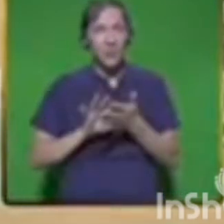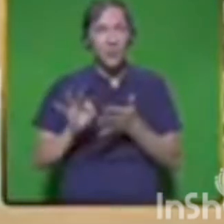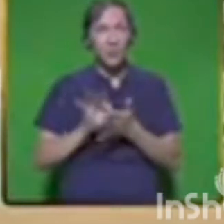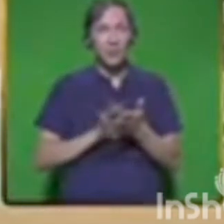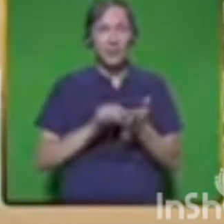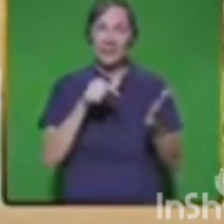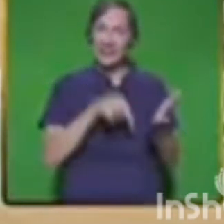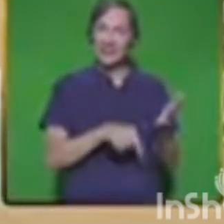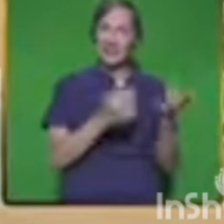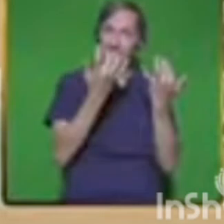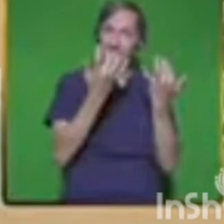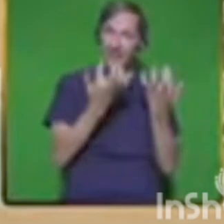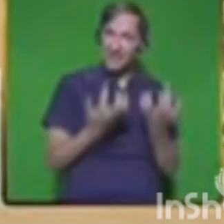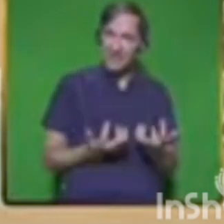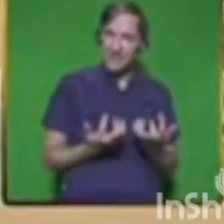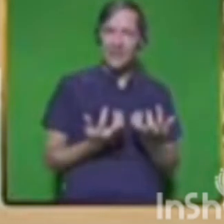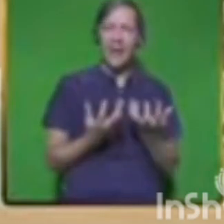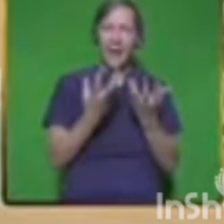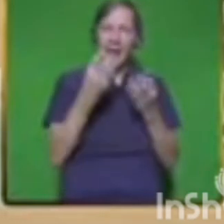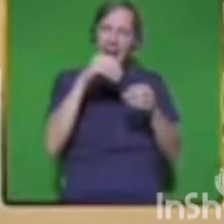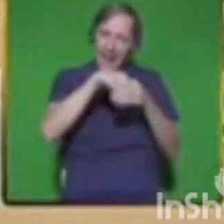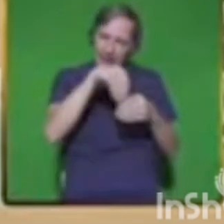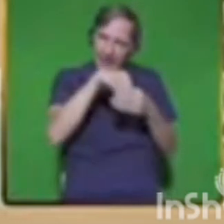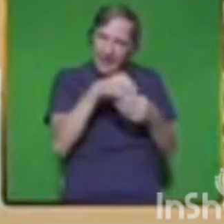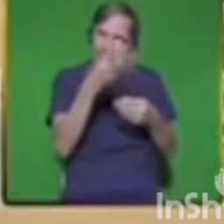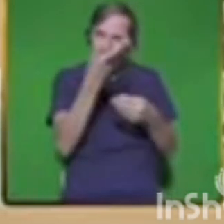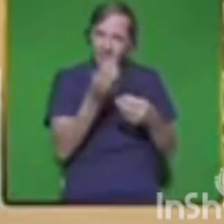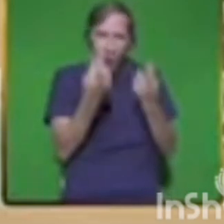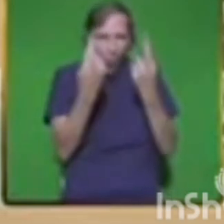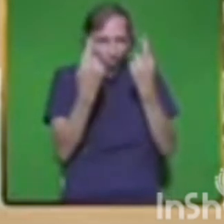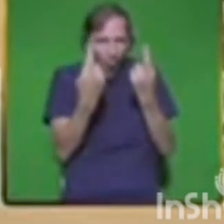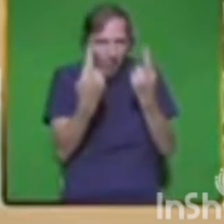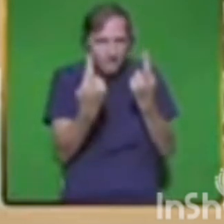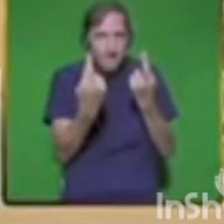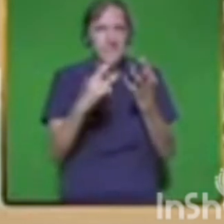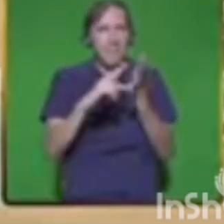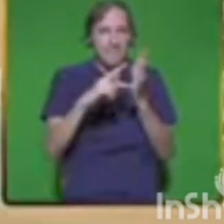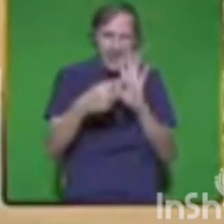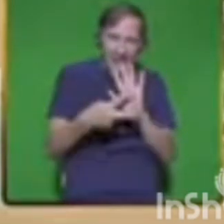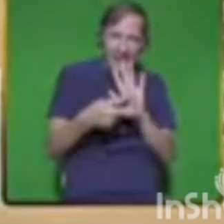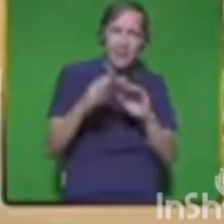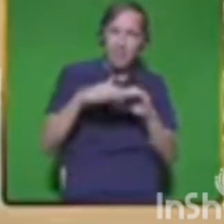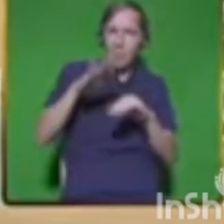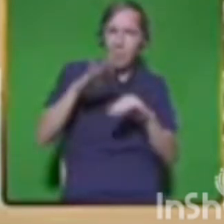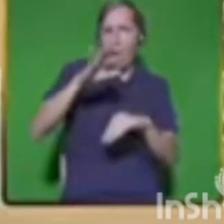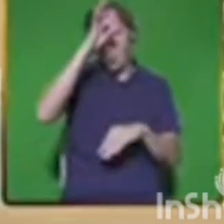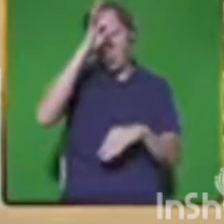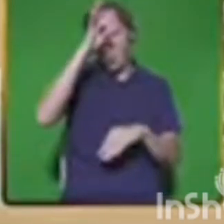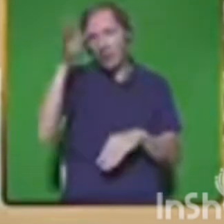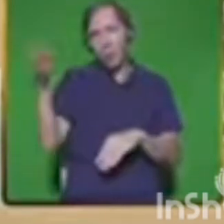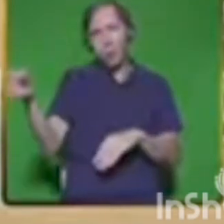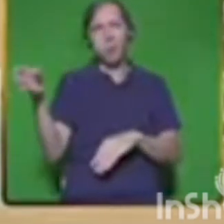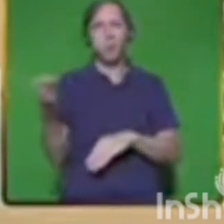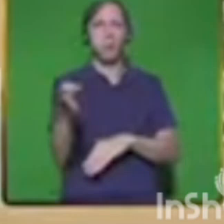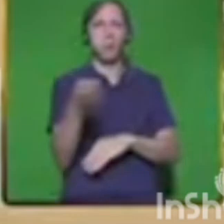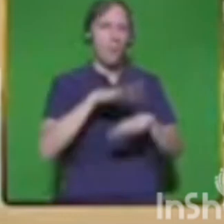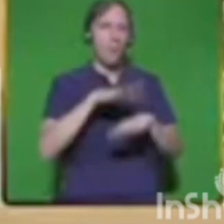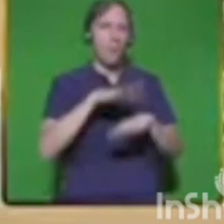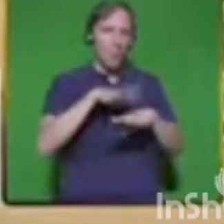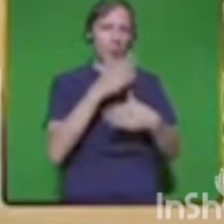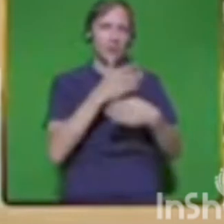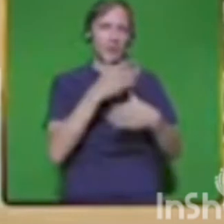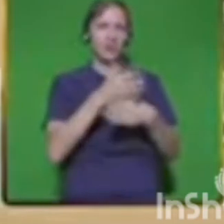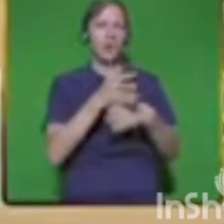budget contains hope and plans that there will be more policing, there will be more jobs for the